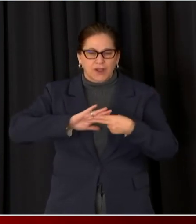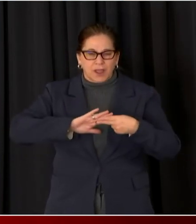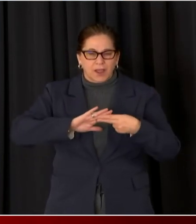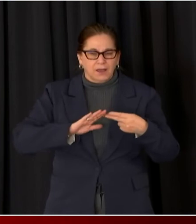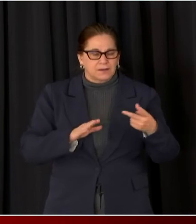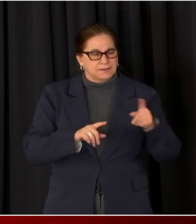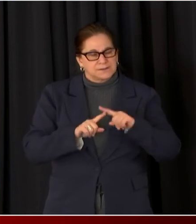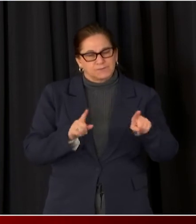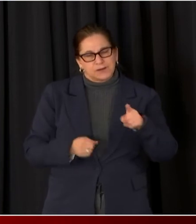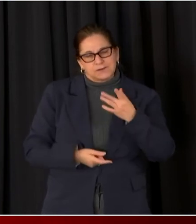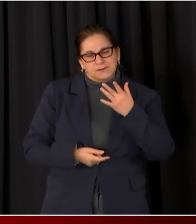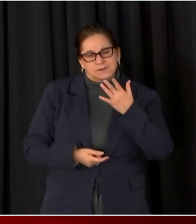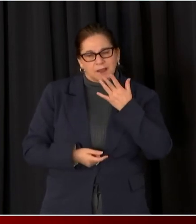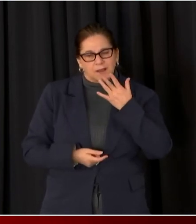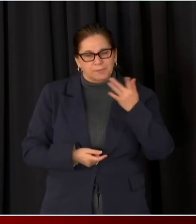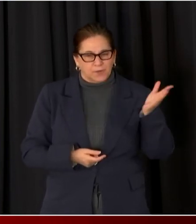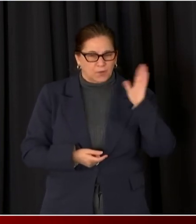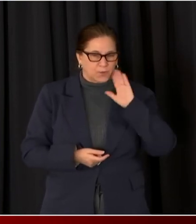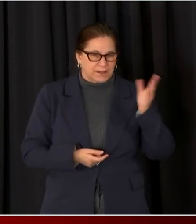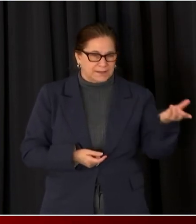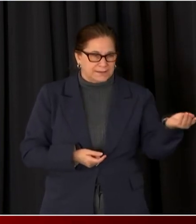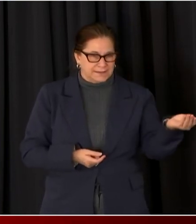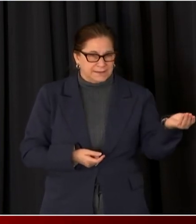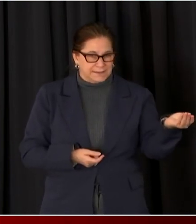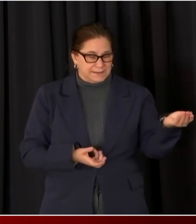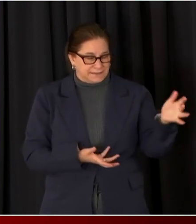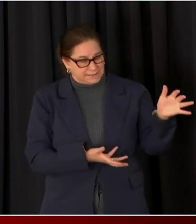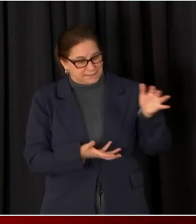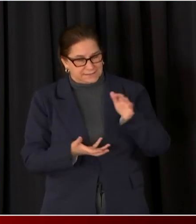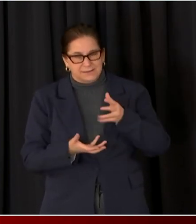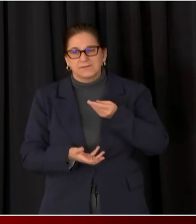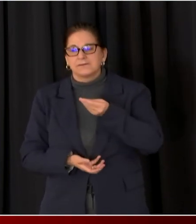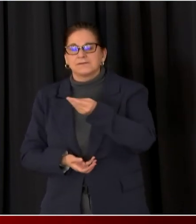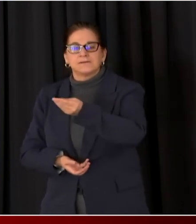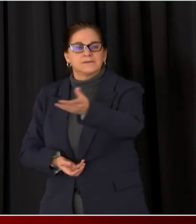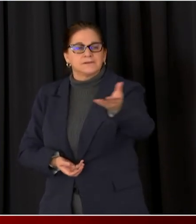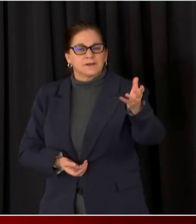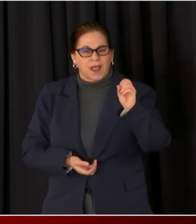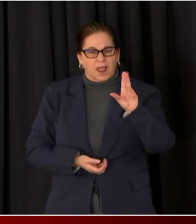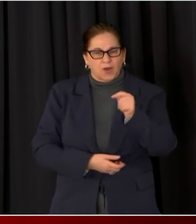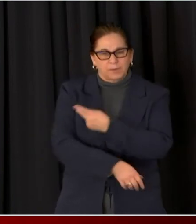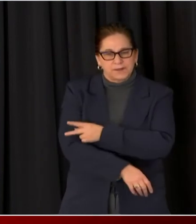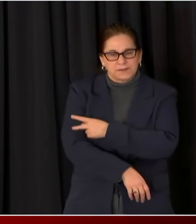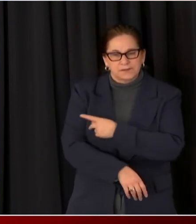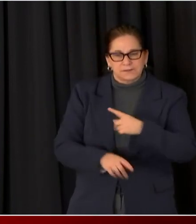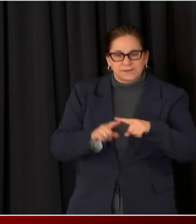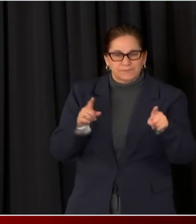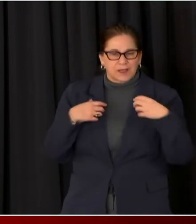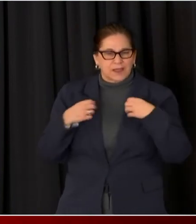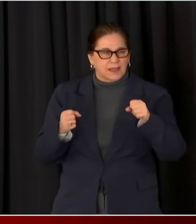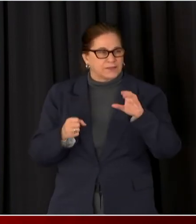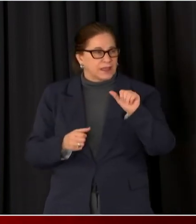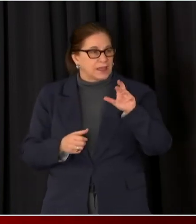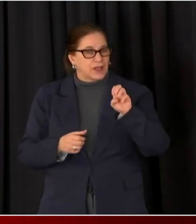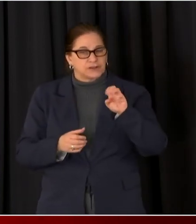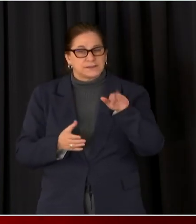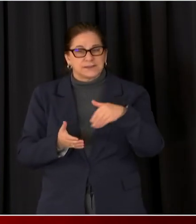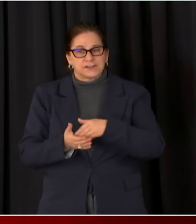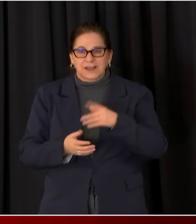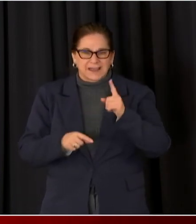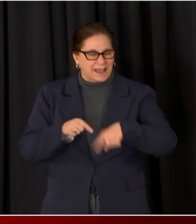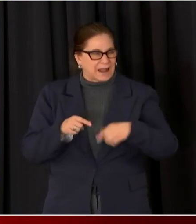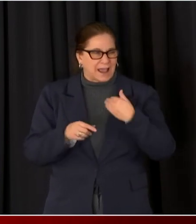into more of our outpatient environments, our health centers who don't have that storage capacity. So we'll be looking at